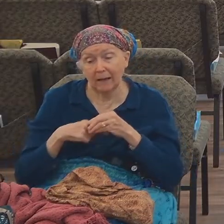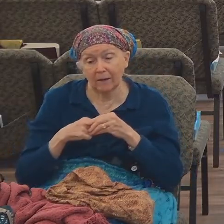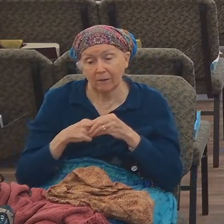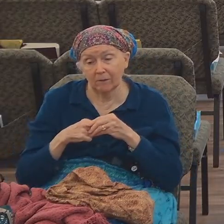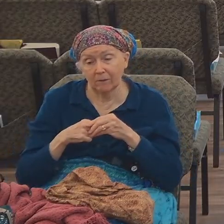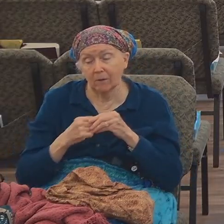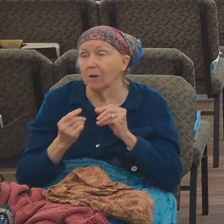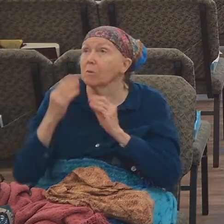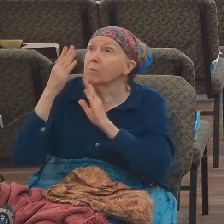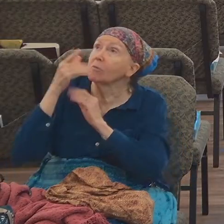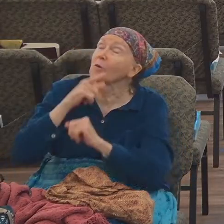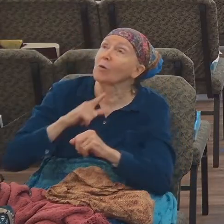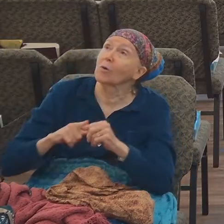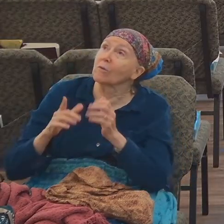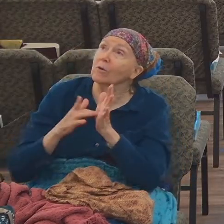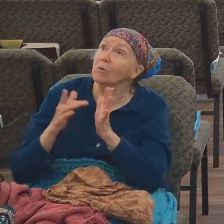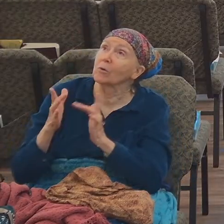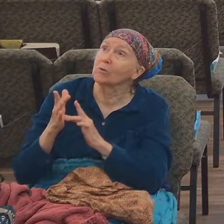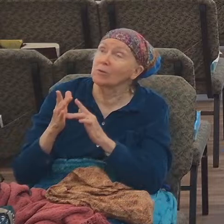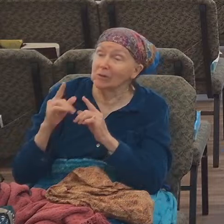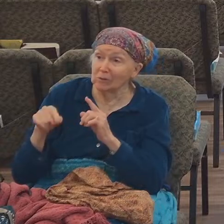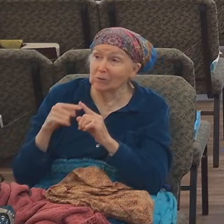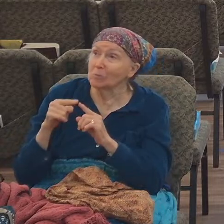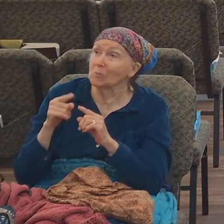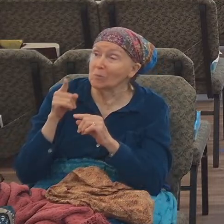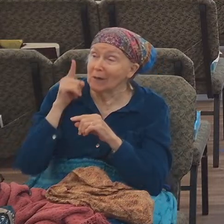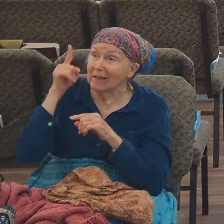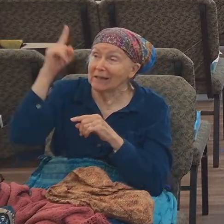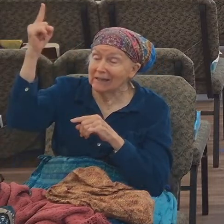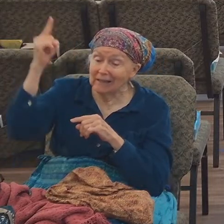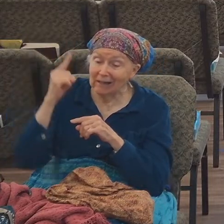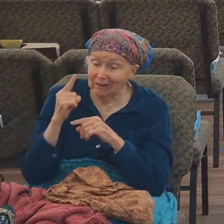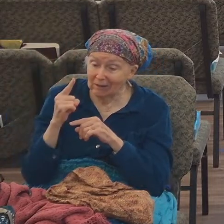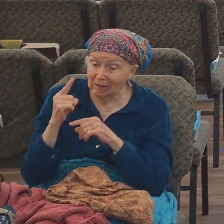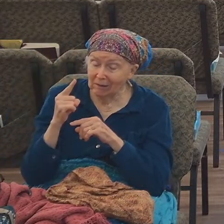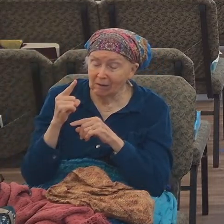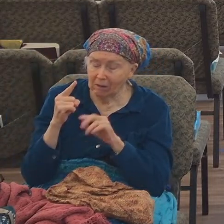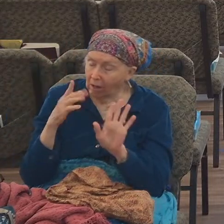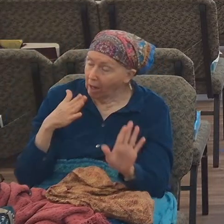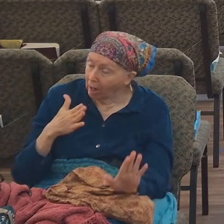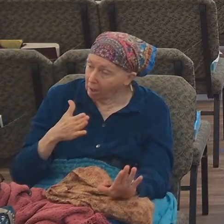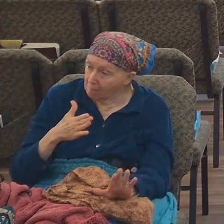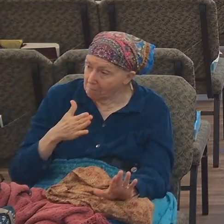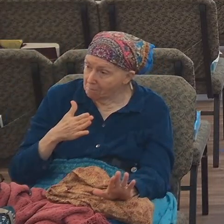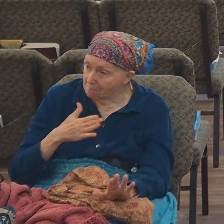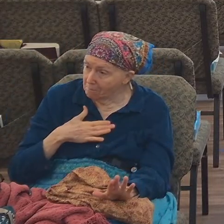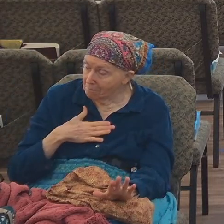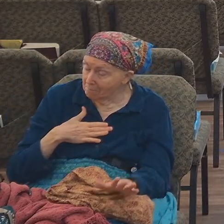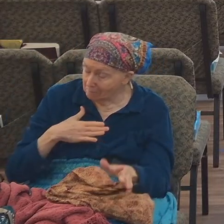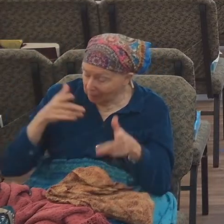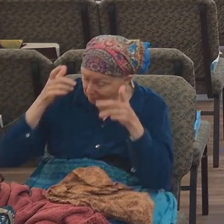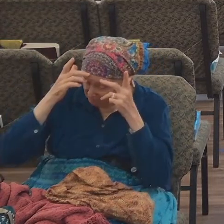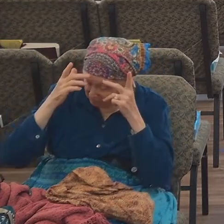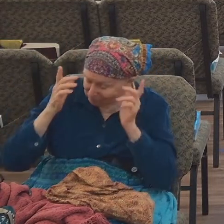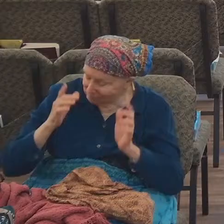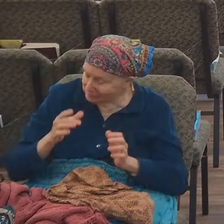before our Lord Jesus at his coming? Is it not, of course,